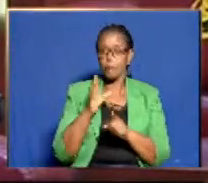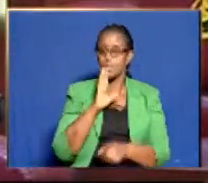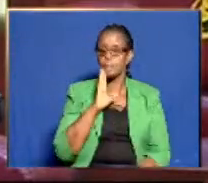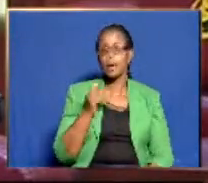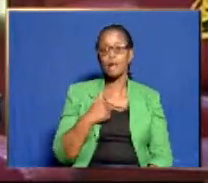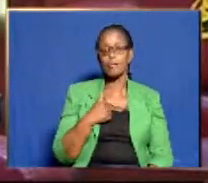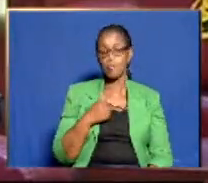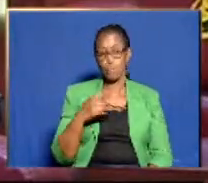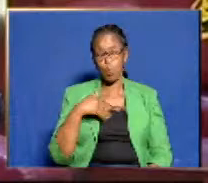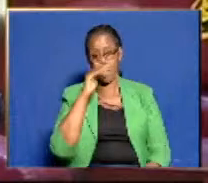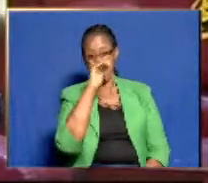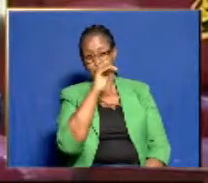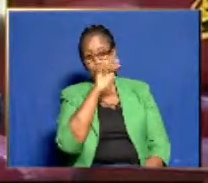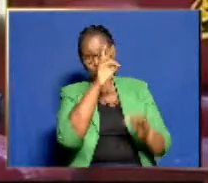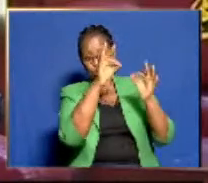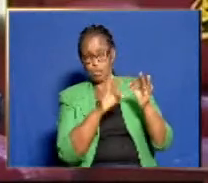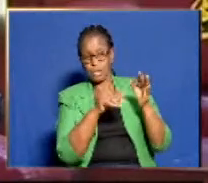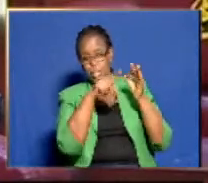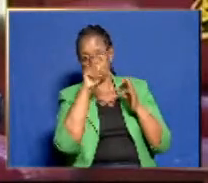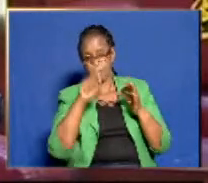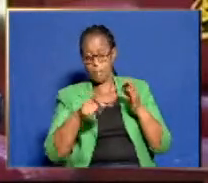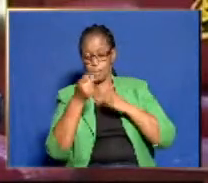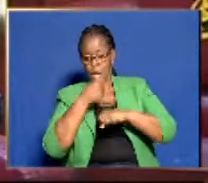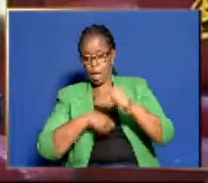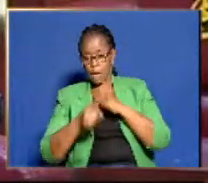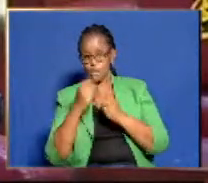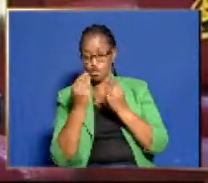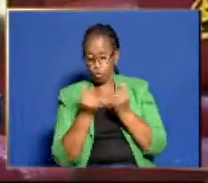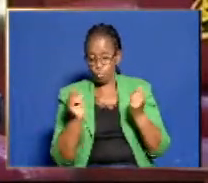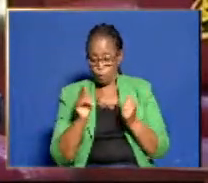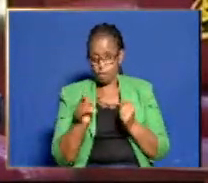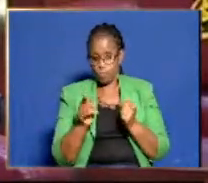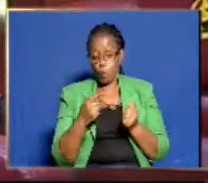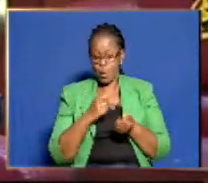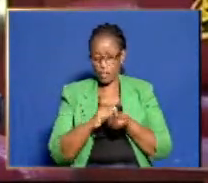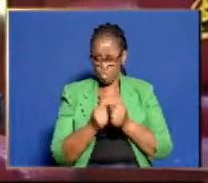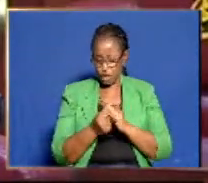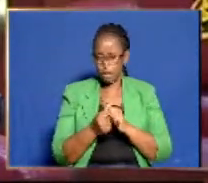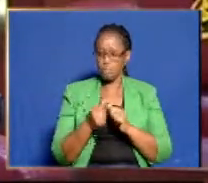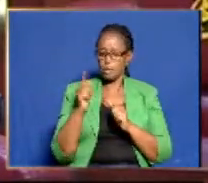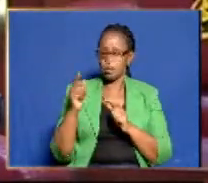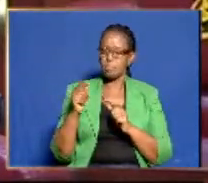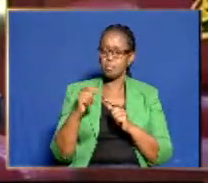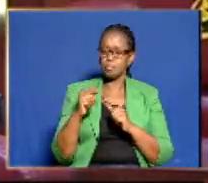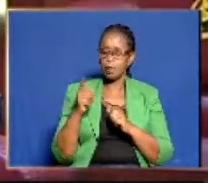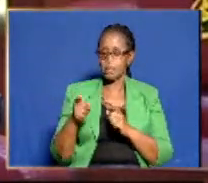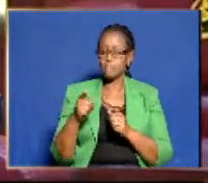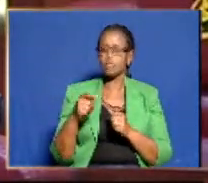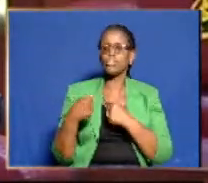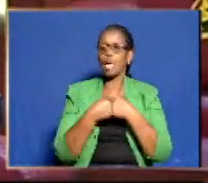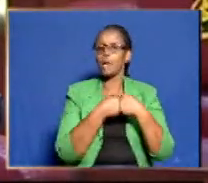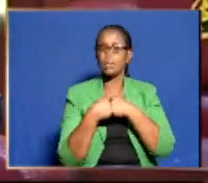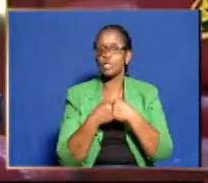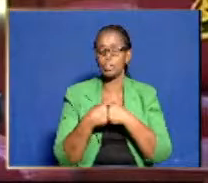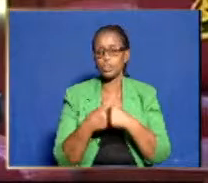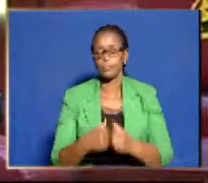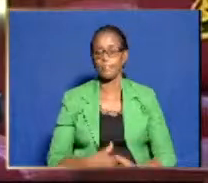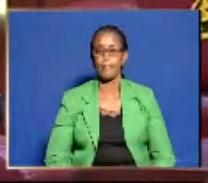really work on that so that we're able to change some of these challenges that are facing the agricultural